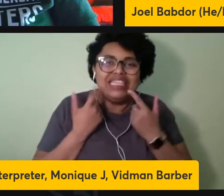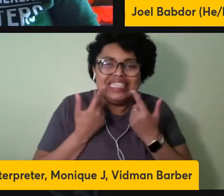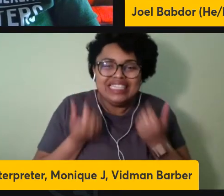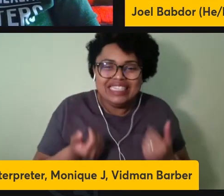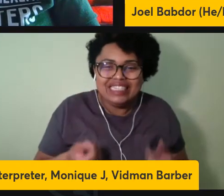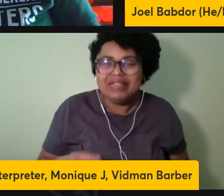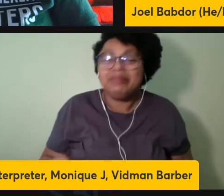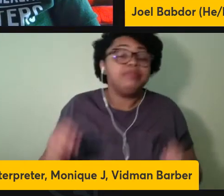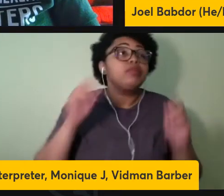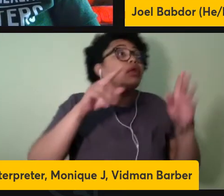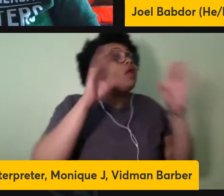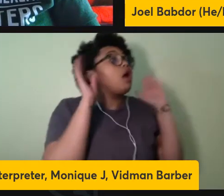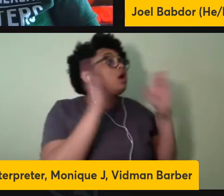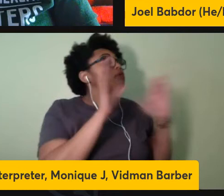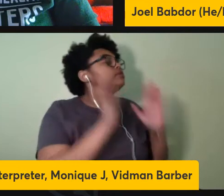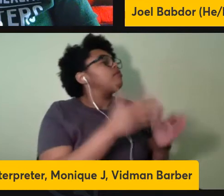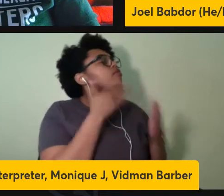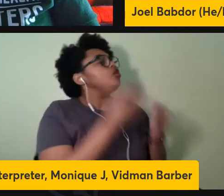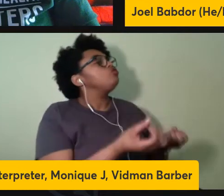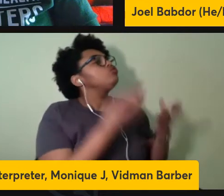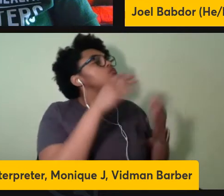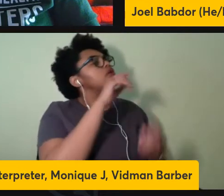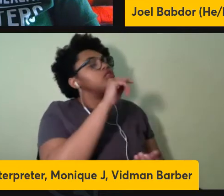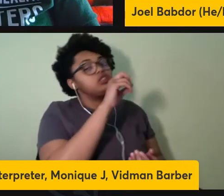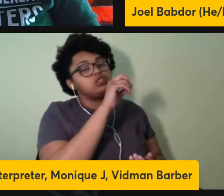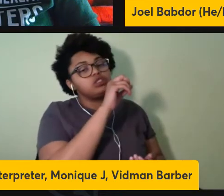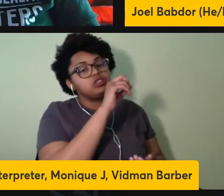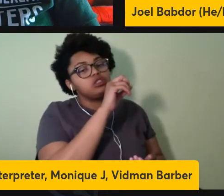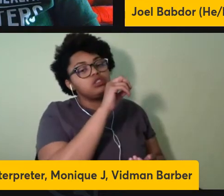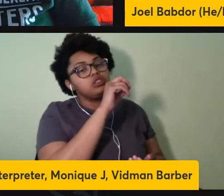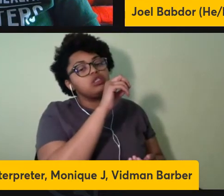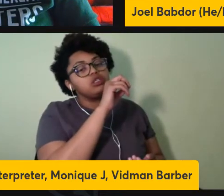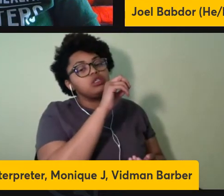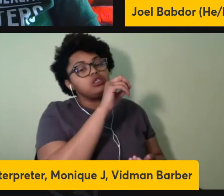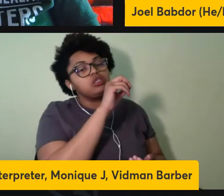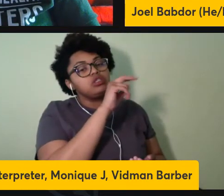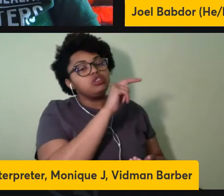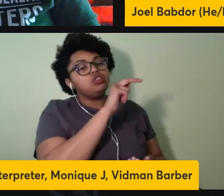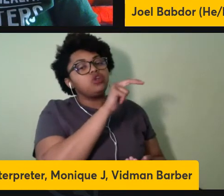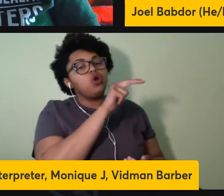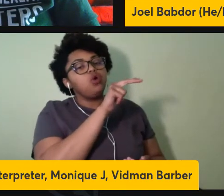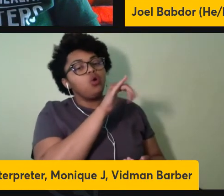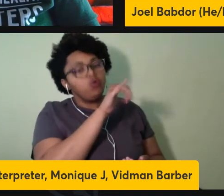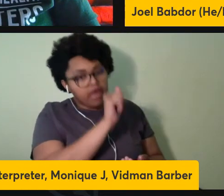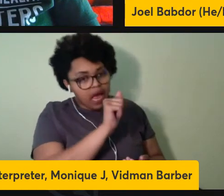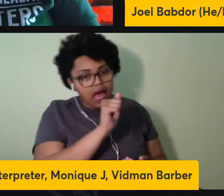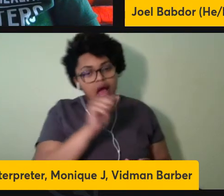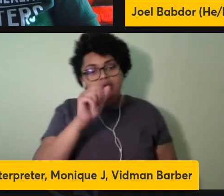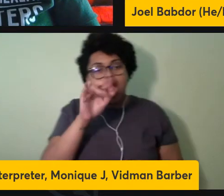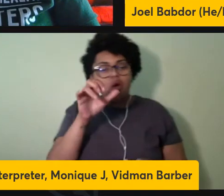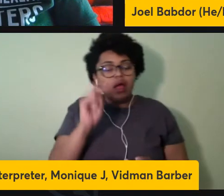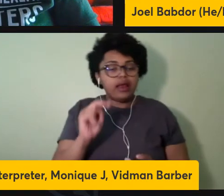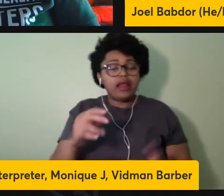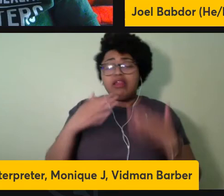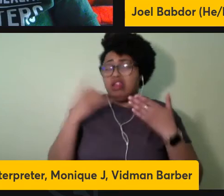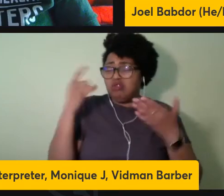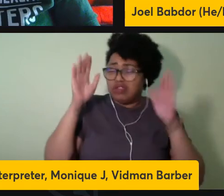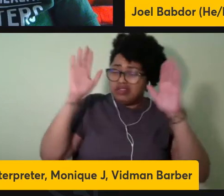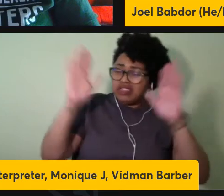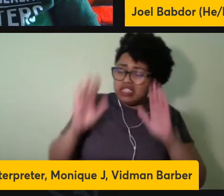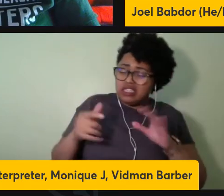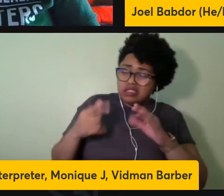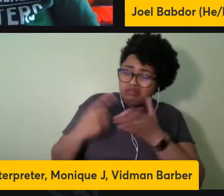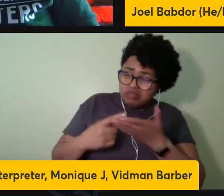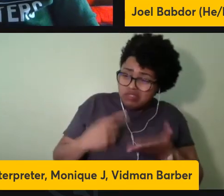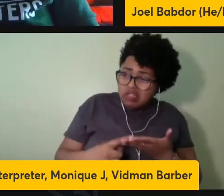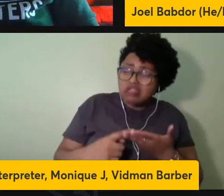Awesome. Thank you so much, Tonya Aaron, for this fantastic talk and for answering these questions. We're going to move